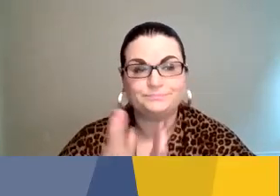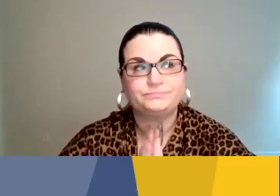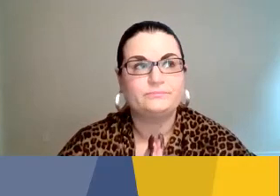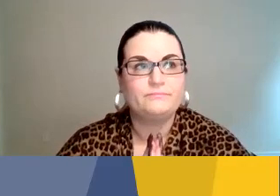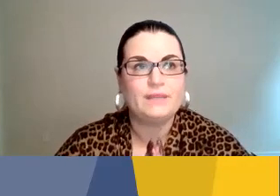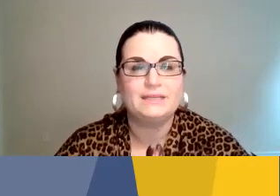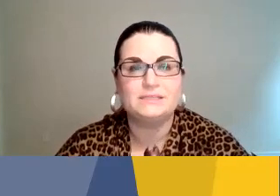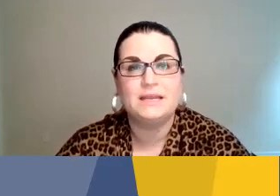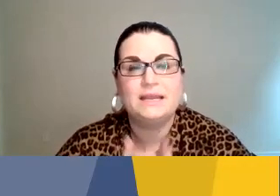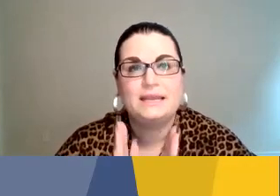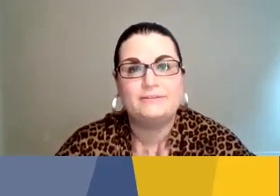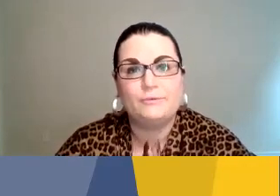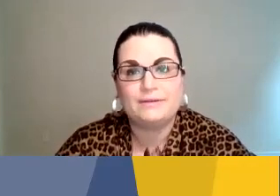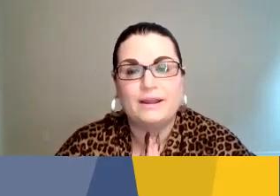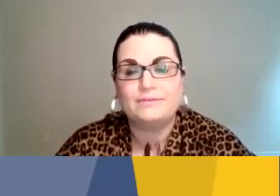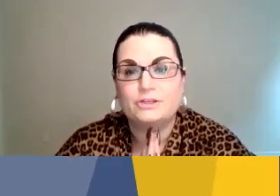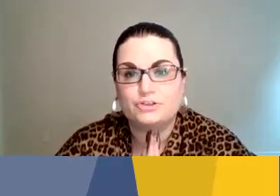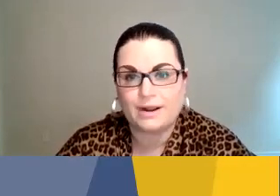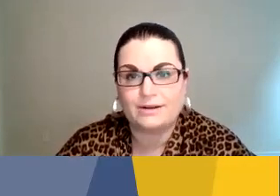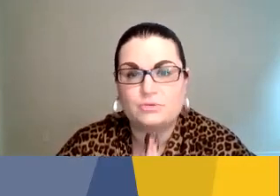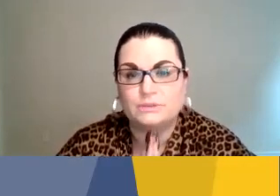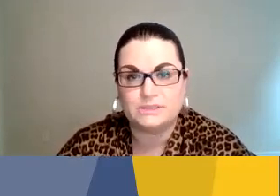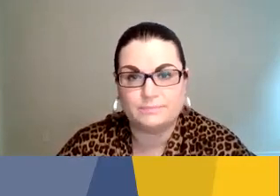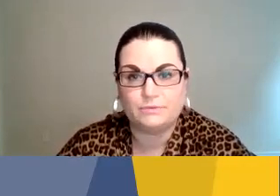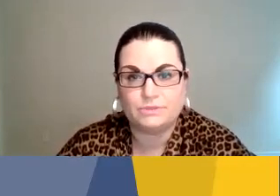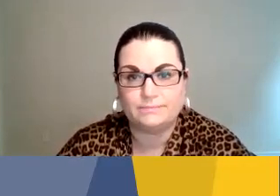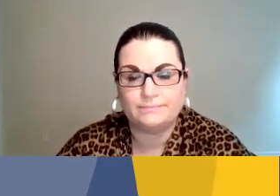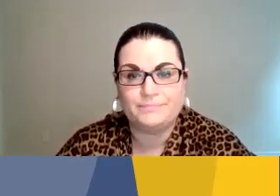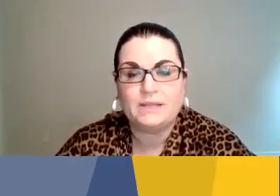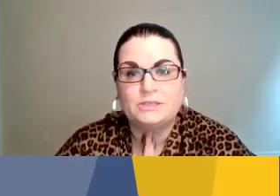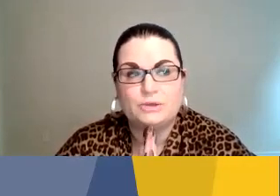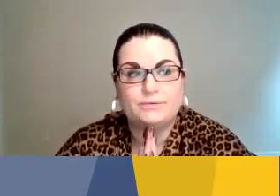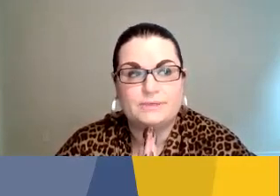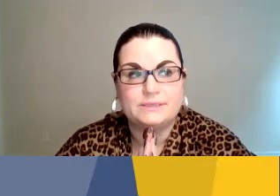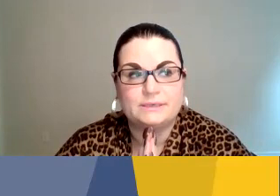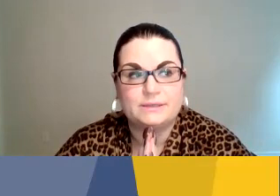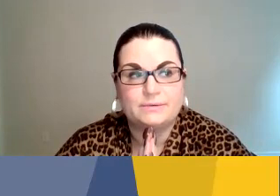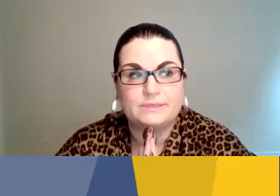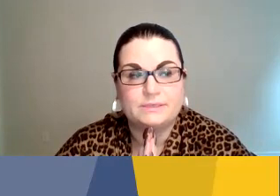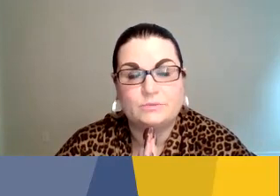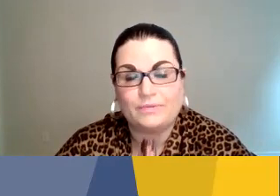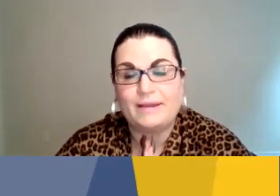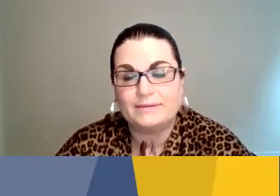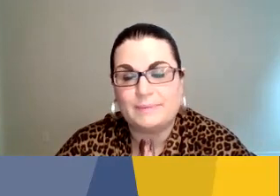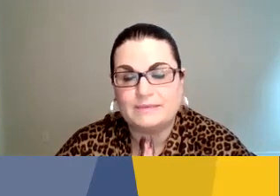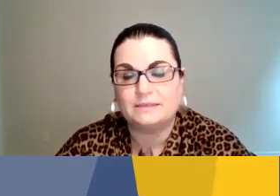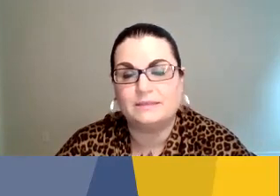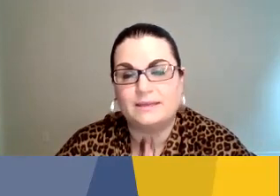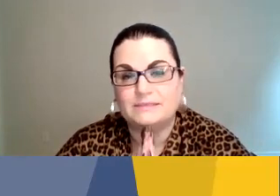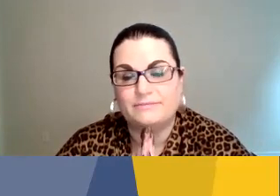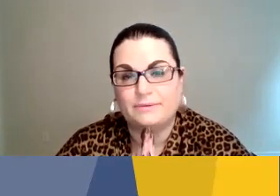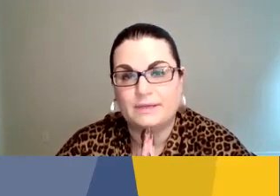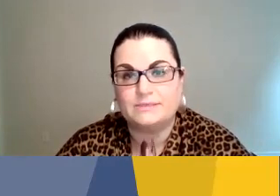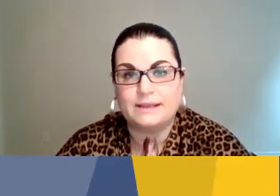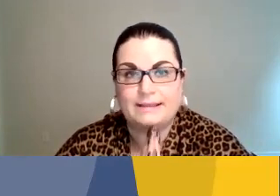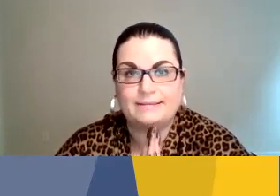quickly is if you ever have a contractual dispute. So what that is basically